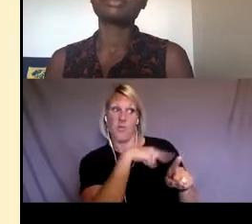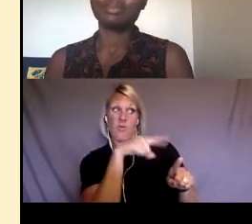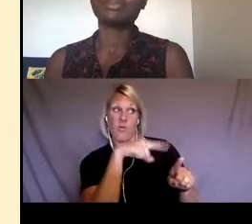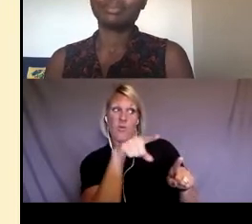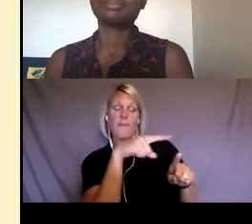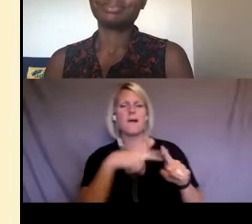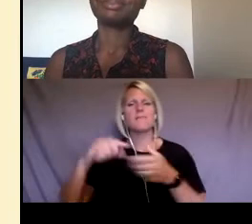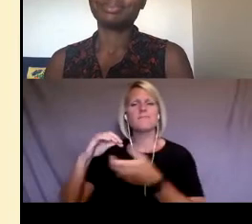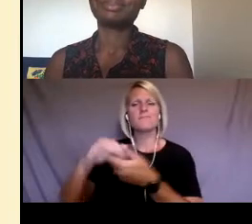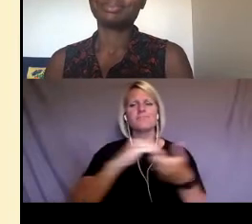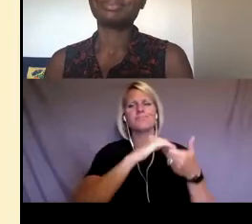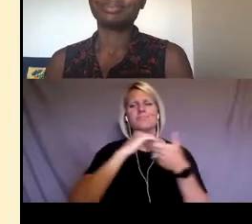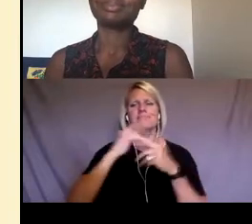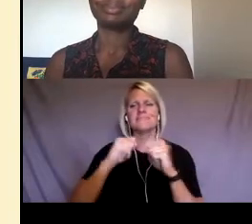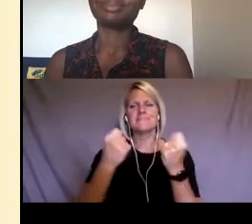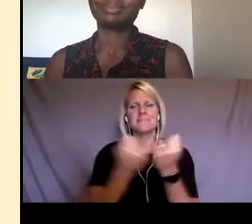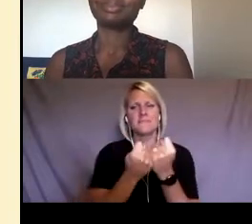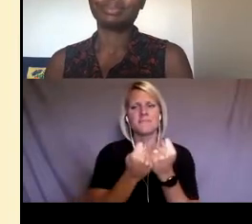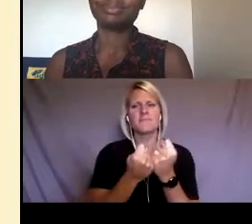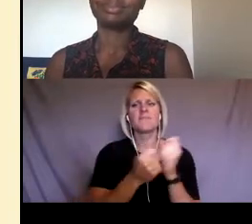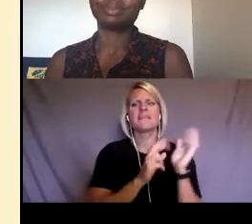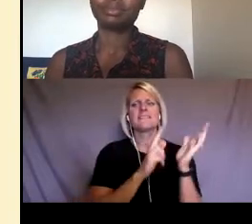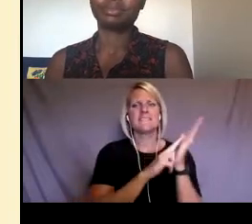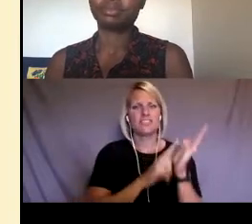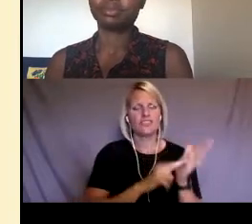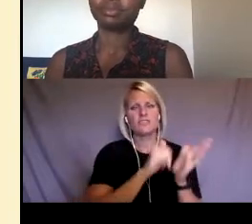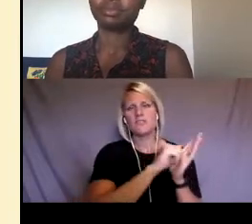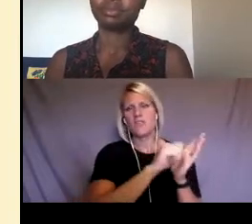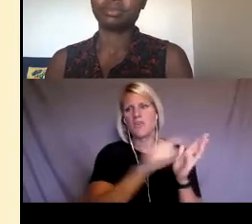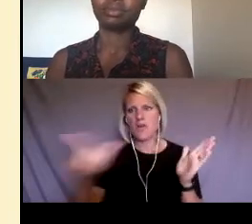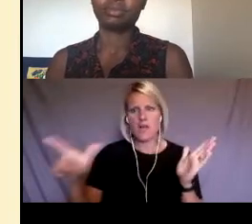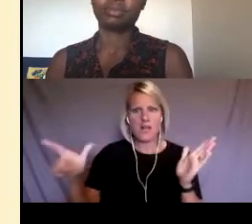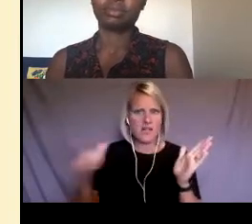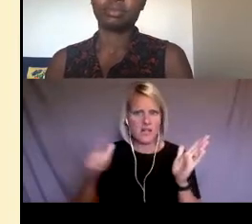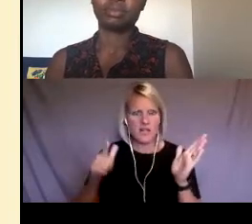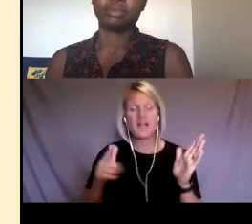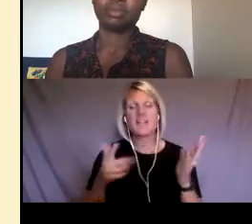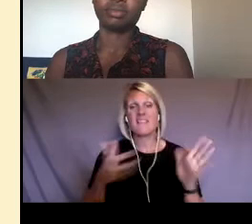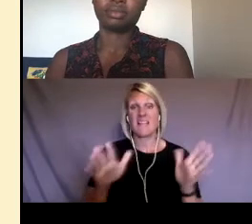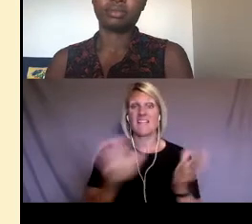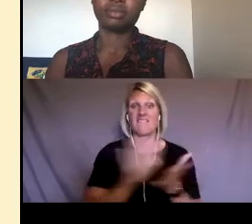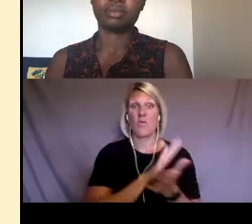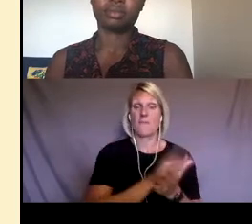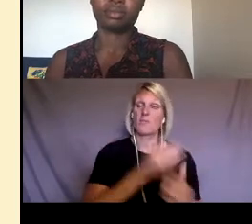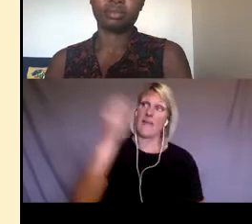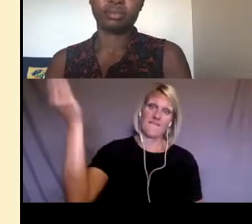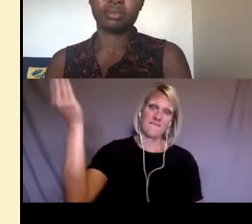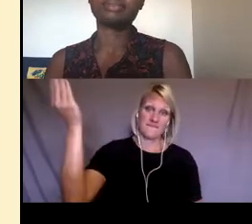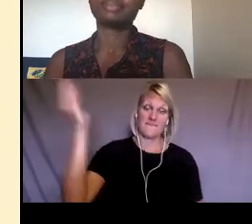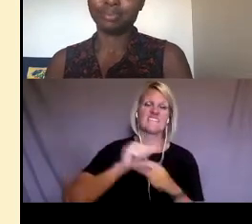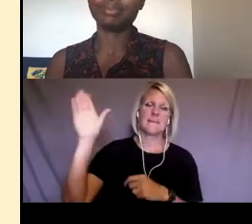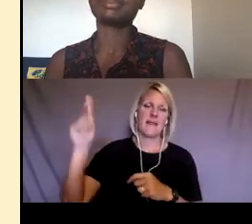get the signatures. And once we got the signatures, then we turned the form we sent it back to the alderwoman.